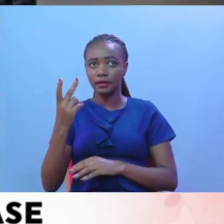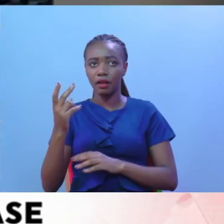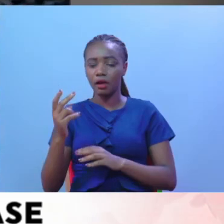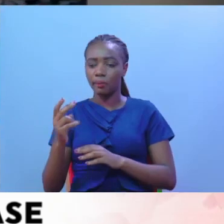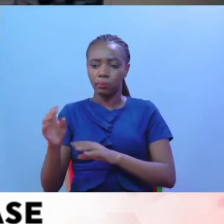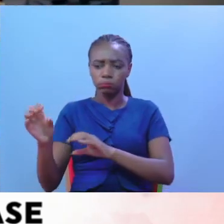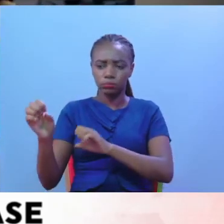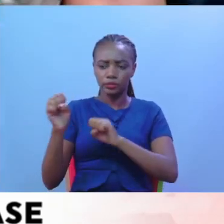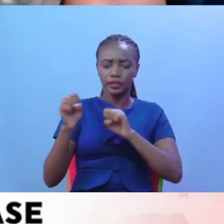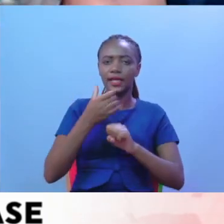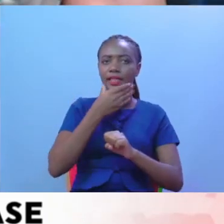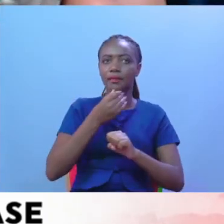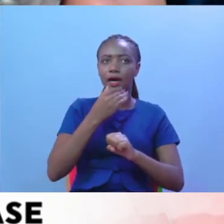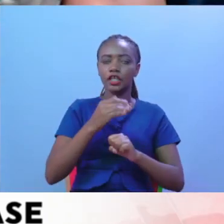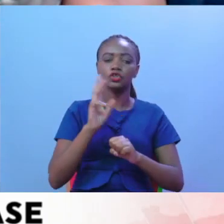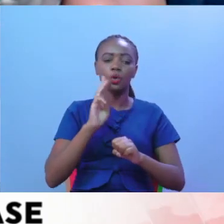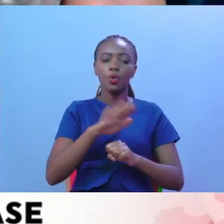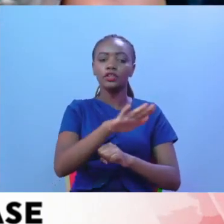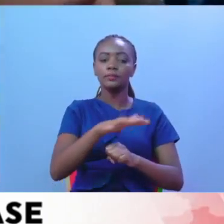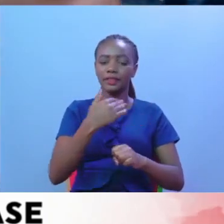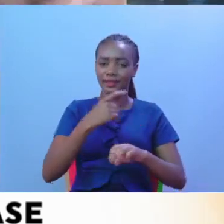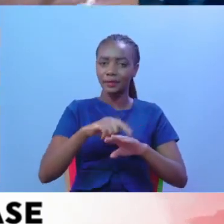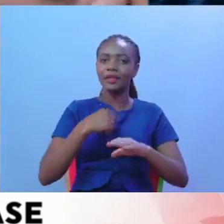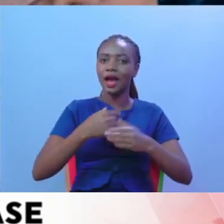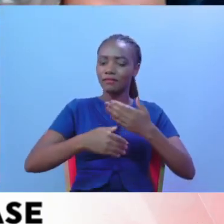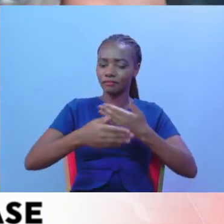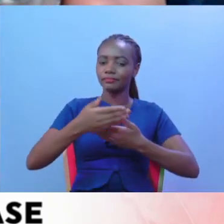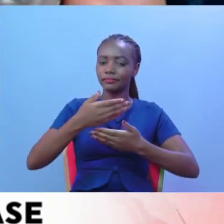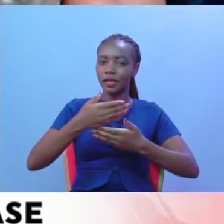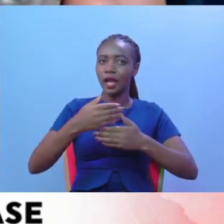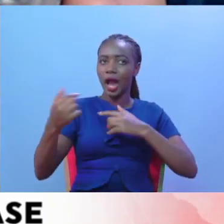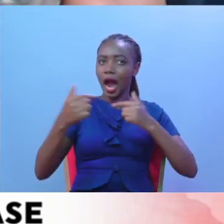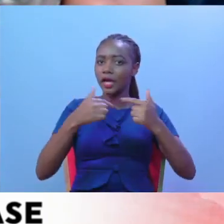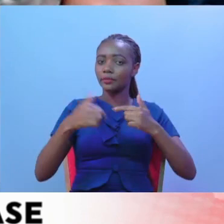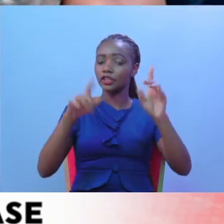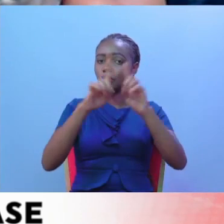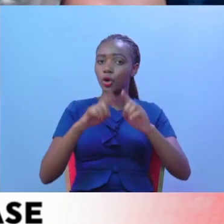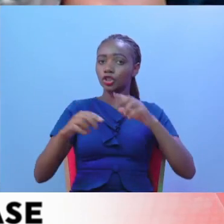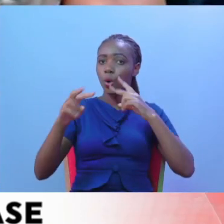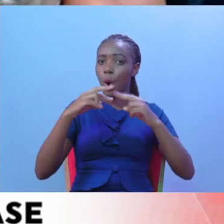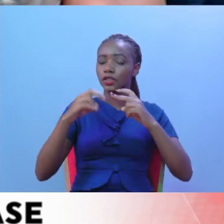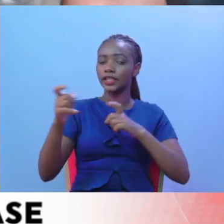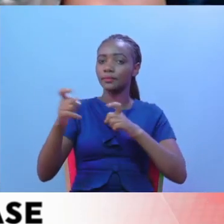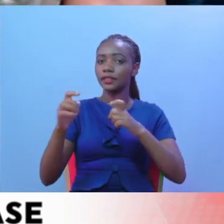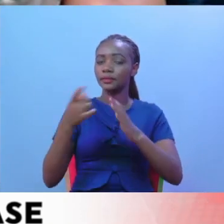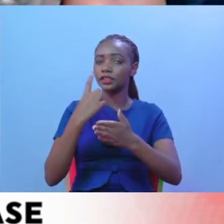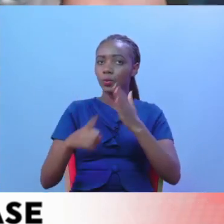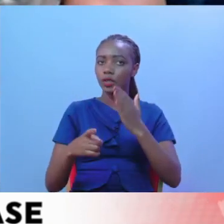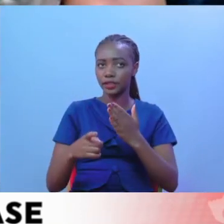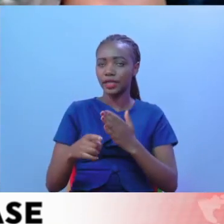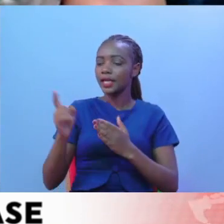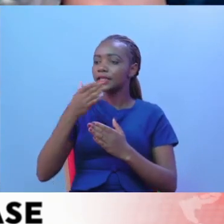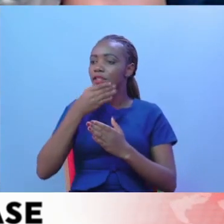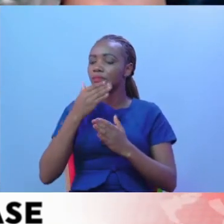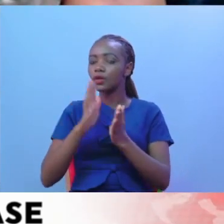the deceased, to the pool after a heated argument. The hotel management confirmed that Nelson, accompanied by two of his unidentified